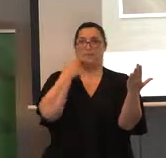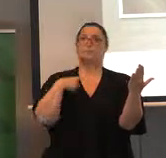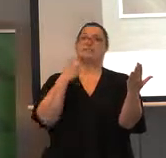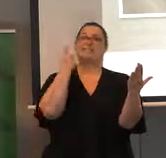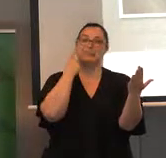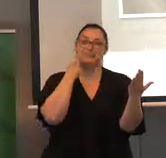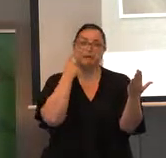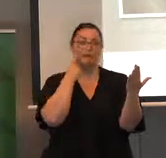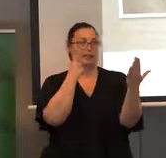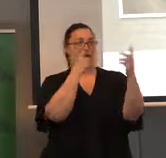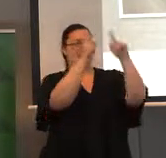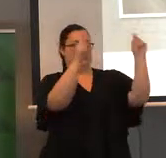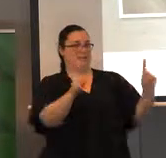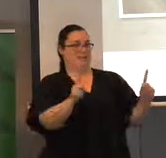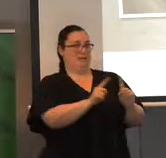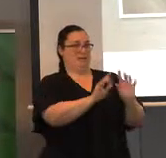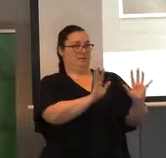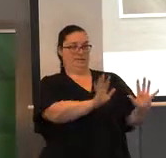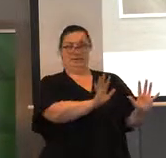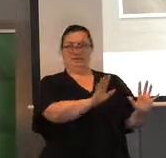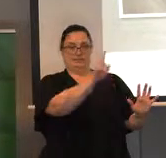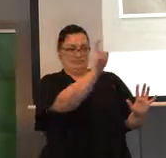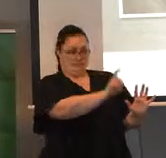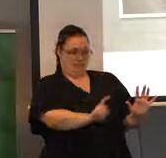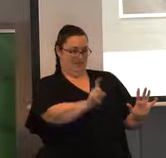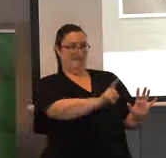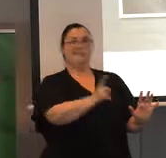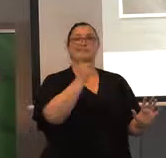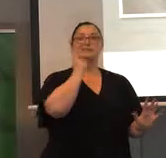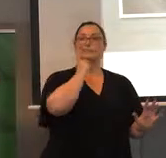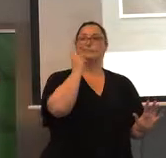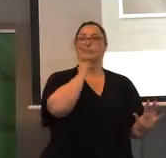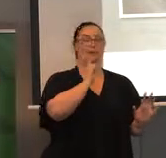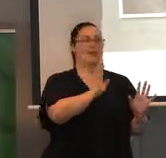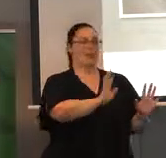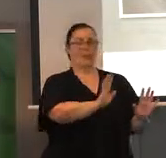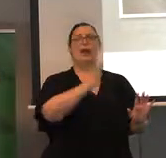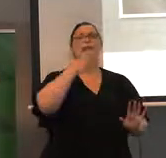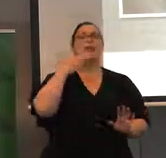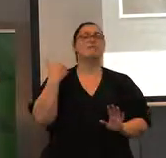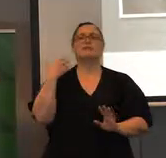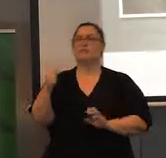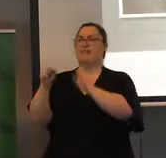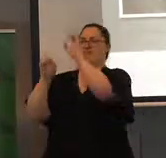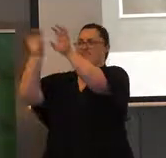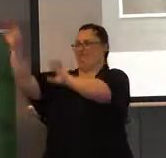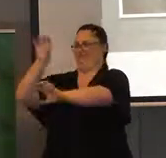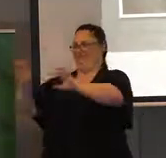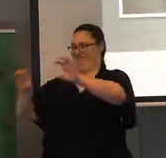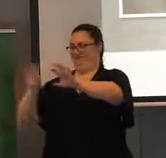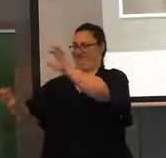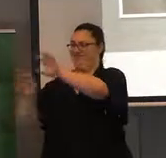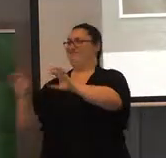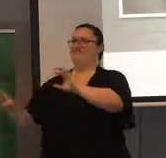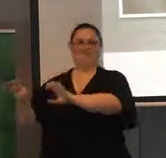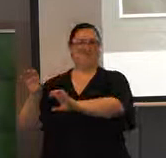Simple design, elegant, things work. Lovely to have buttons, but if they don't tell you what they